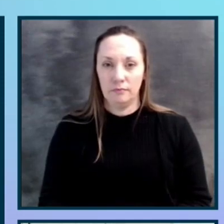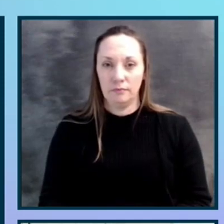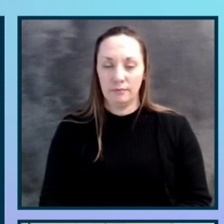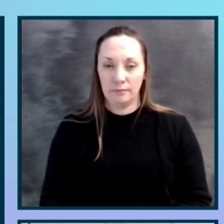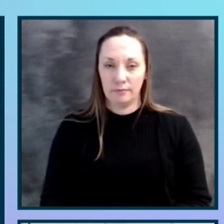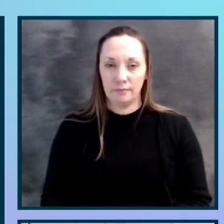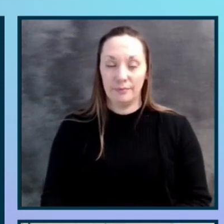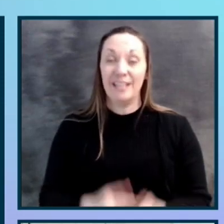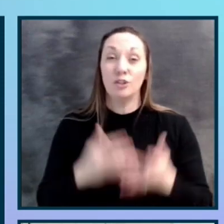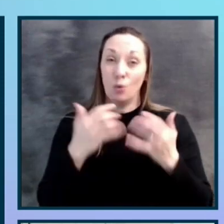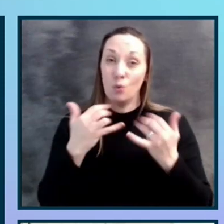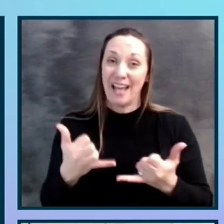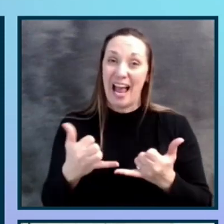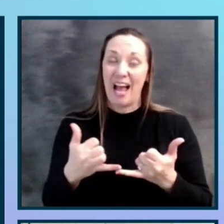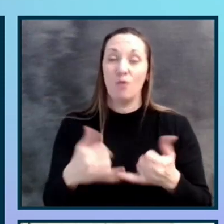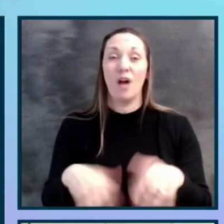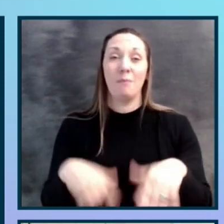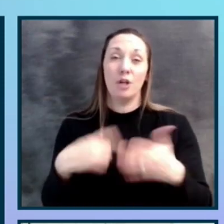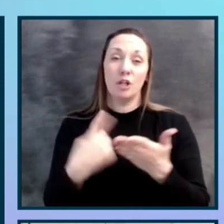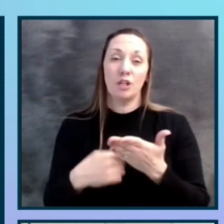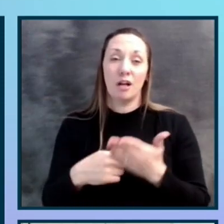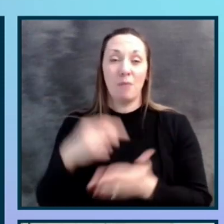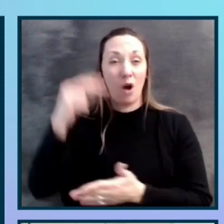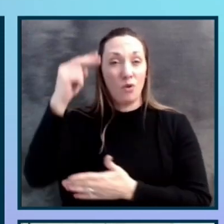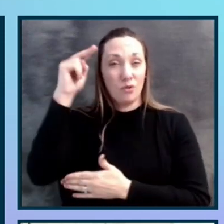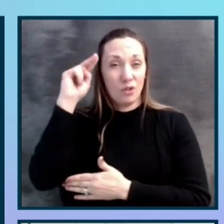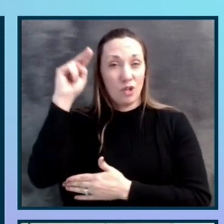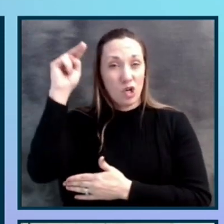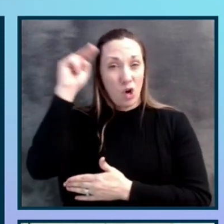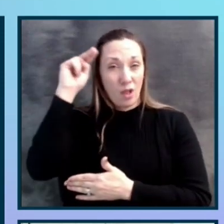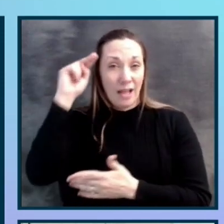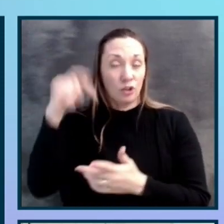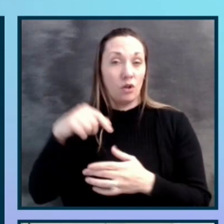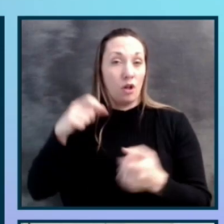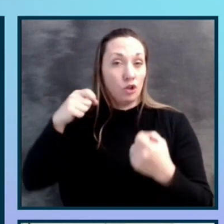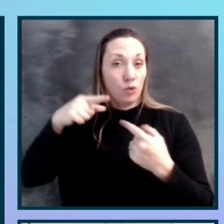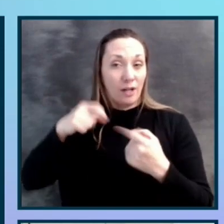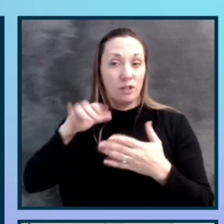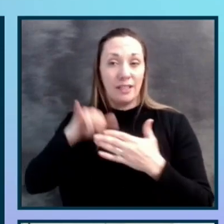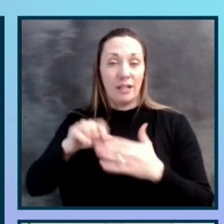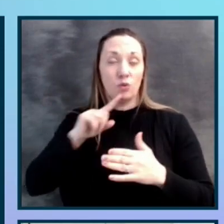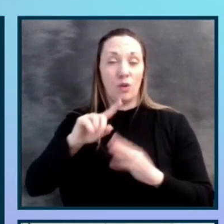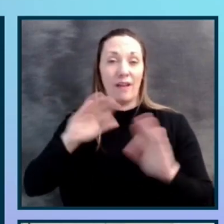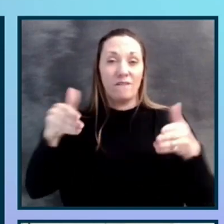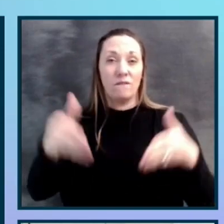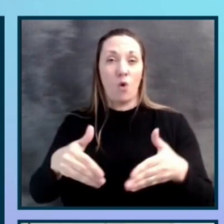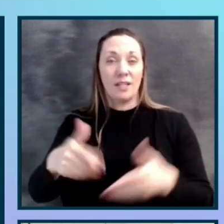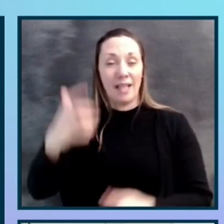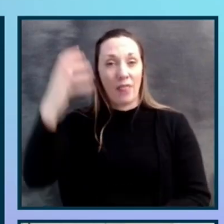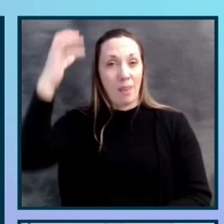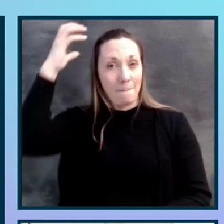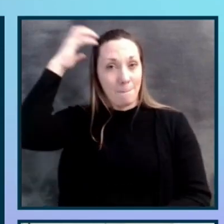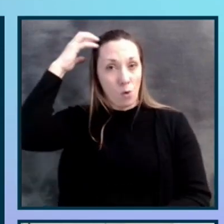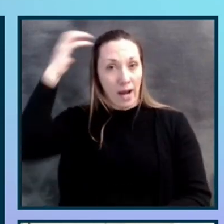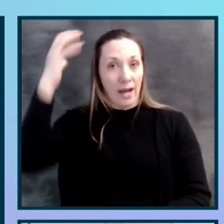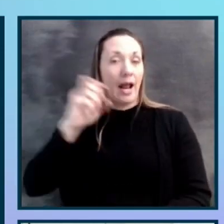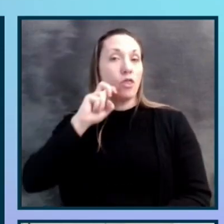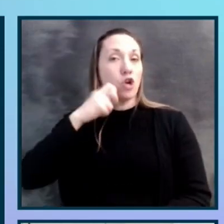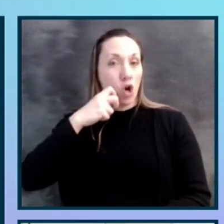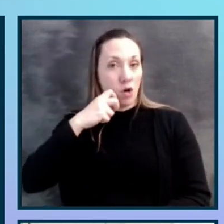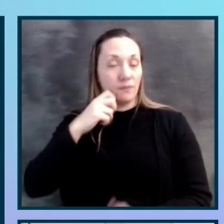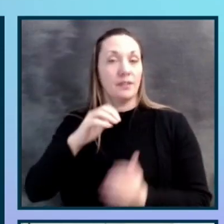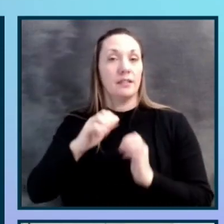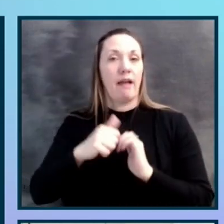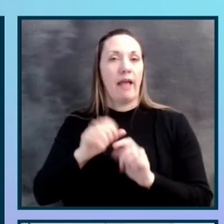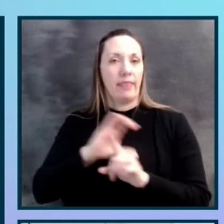So now I'm going to talk about neurological triggers, which is really focused on the brain and the nerves and conditions